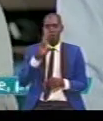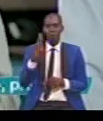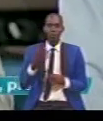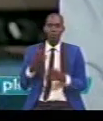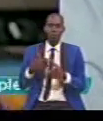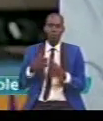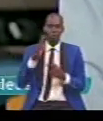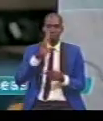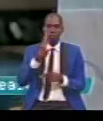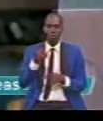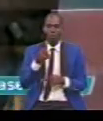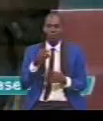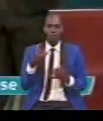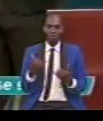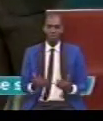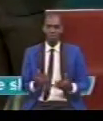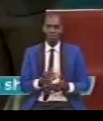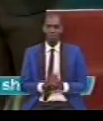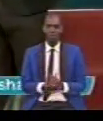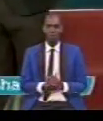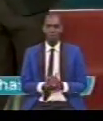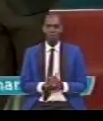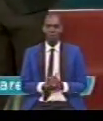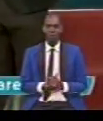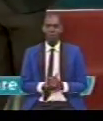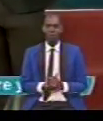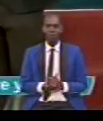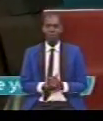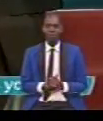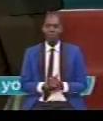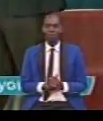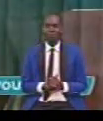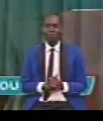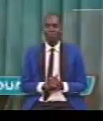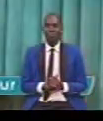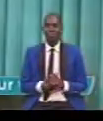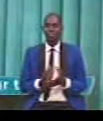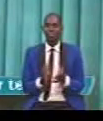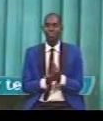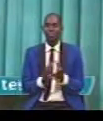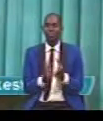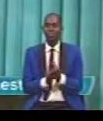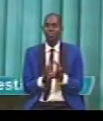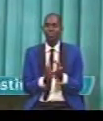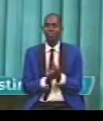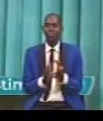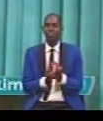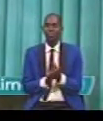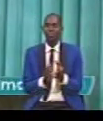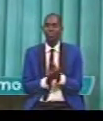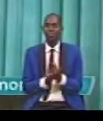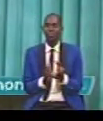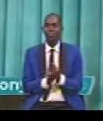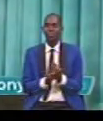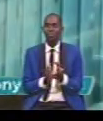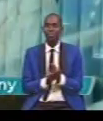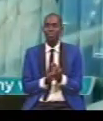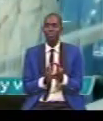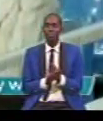you. Oh, tears of joy are flowing. Give the Lord a big clap offering.